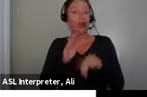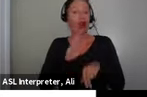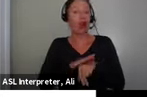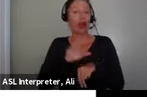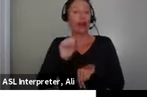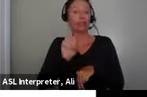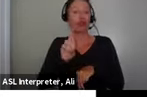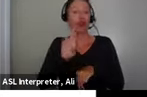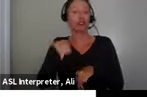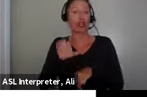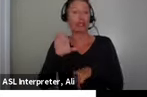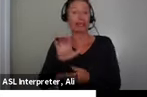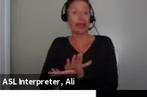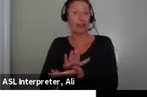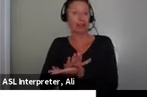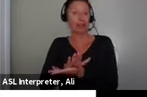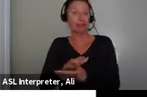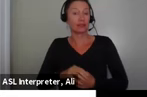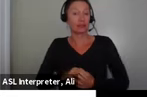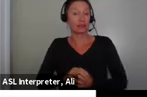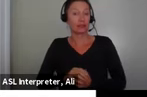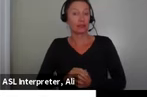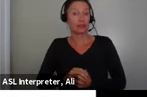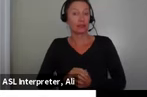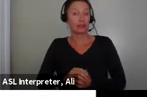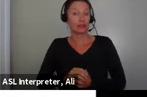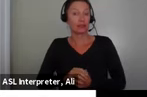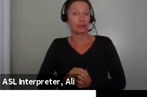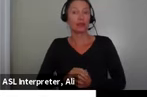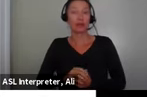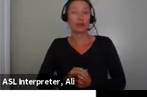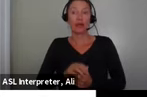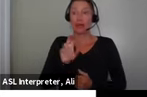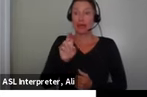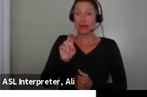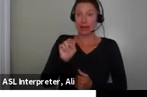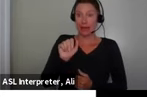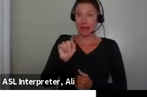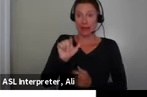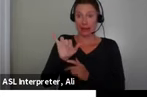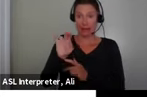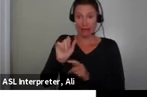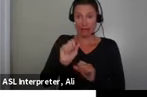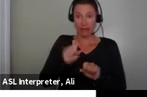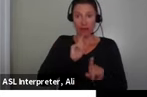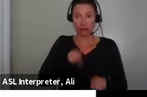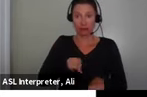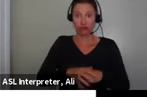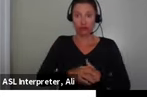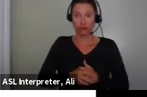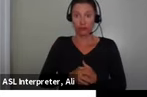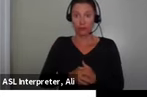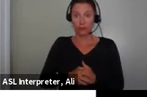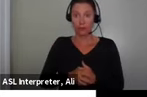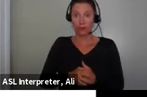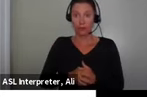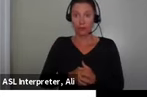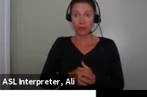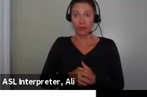campus? I will direct that question to Natalina Bernardi of BKF